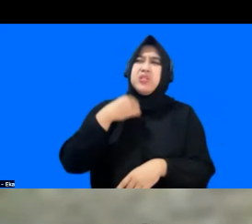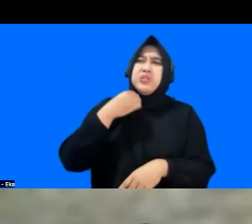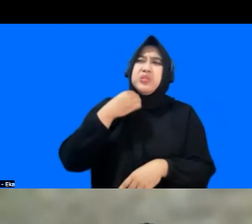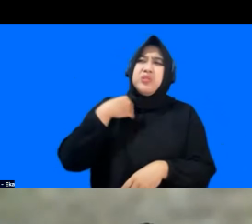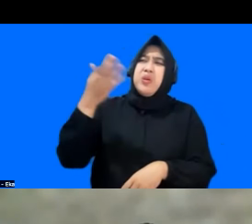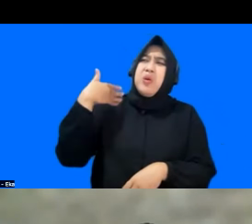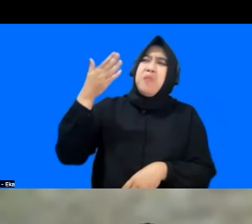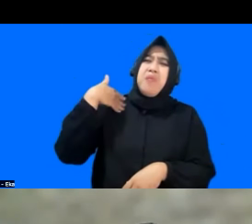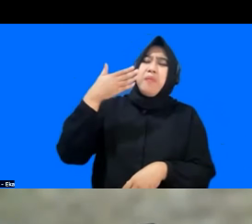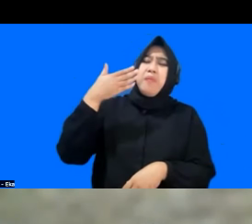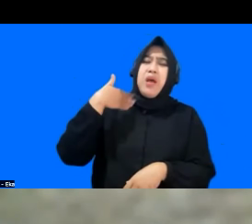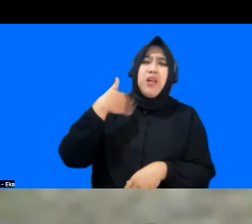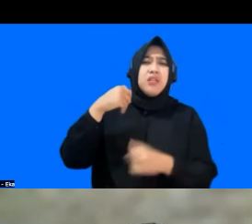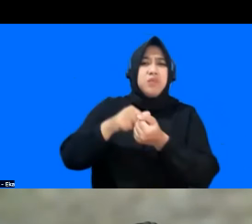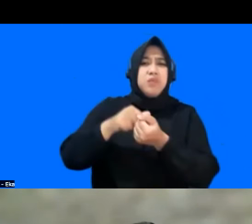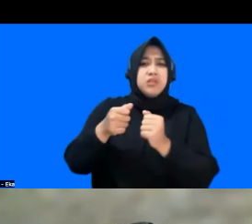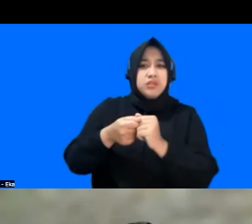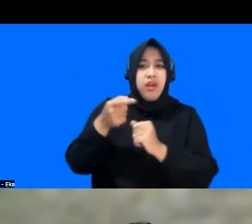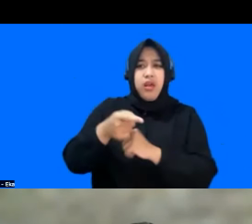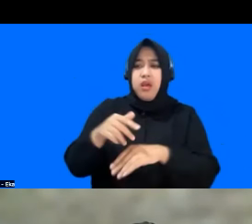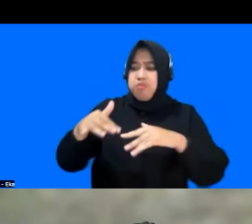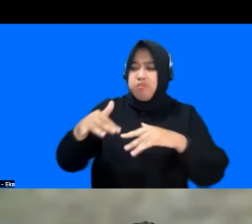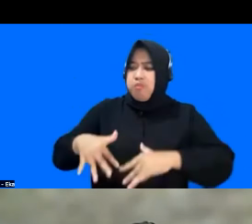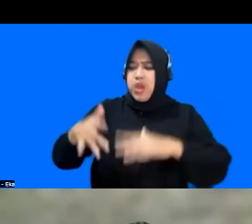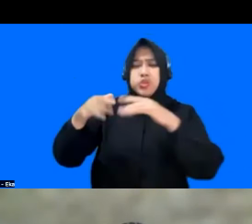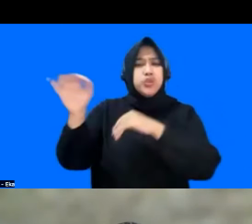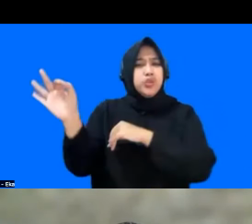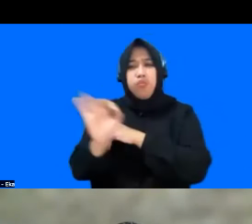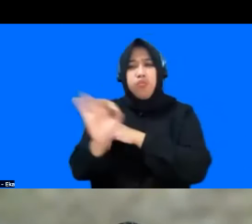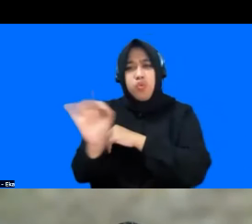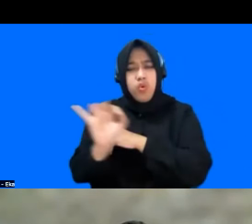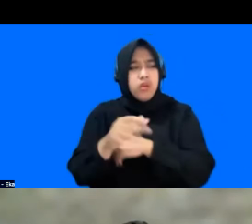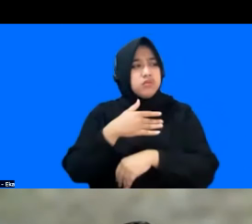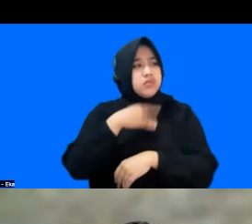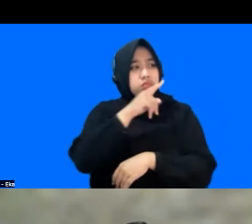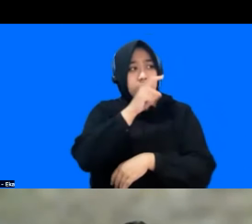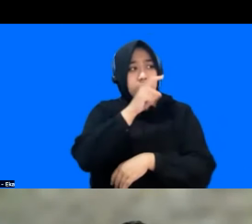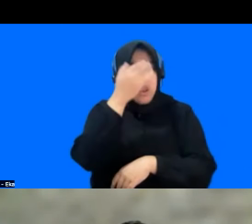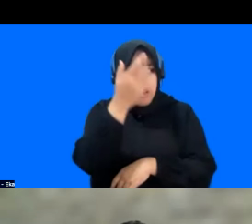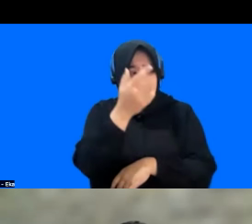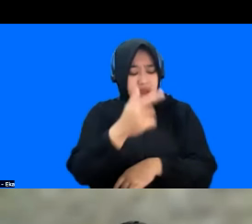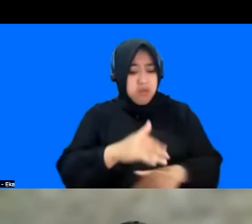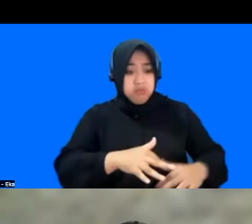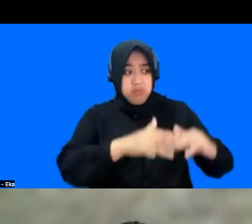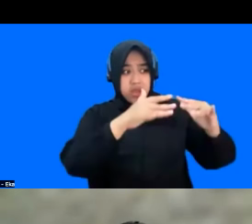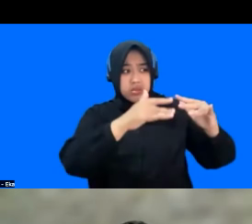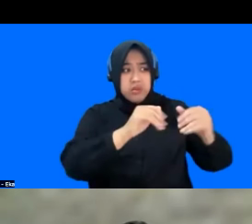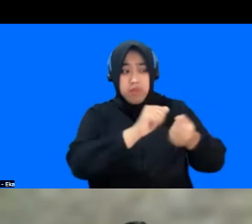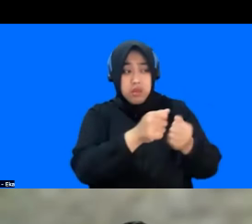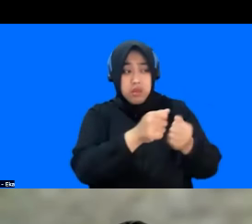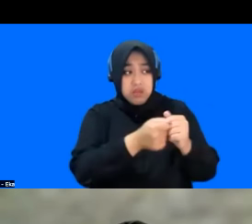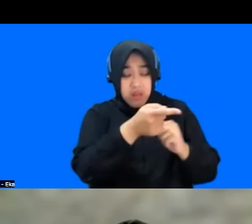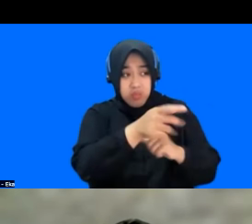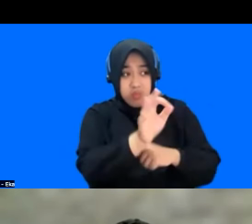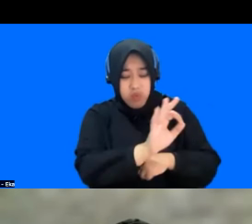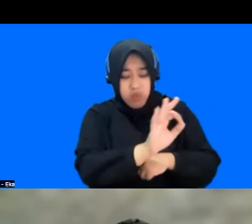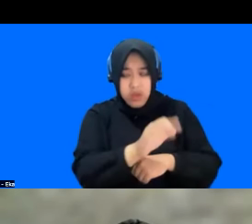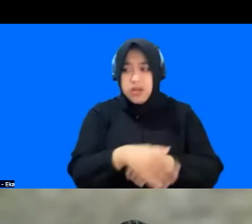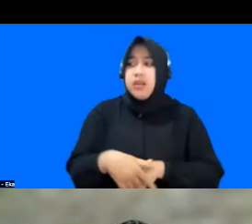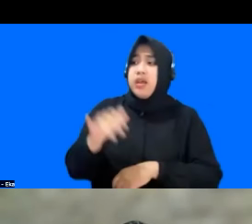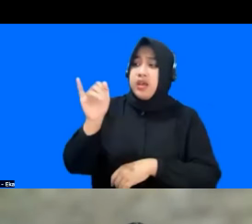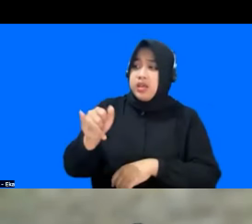why? Is not flooding a problem for you? And they said, yes, but it's once a year. Heat is every